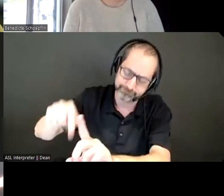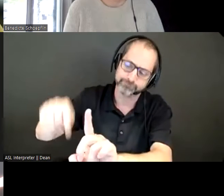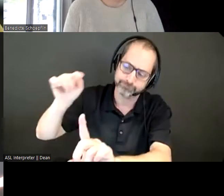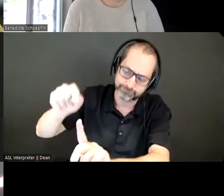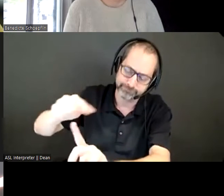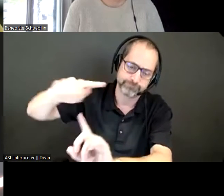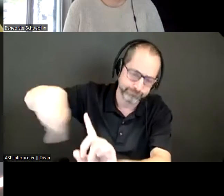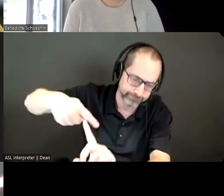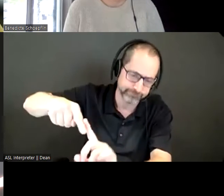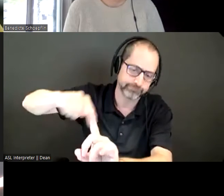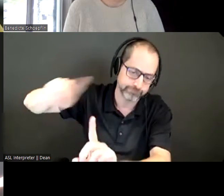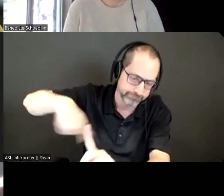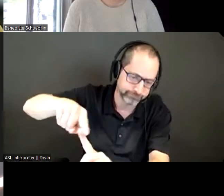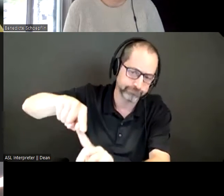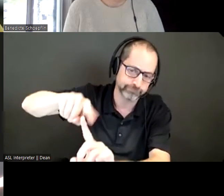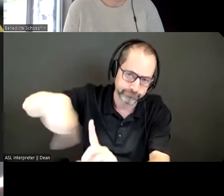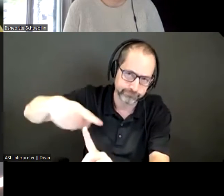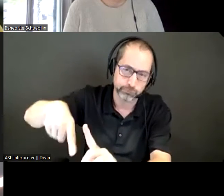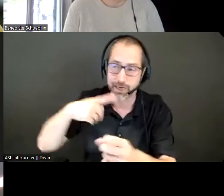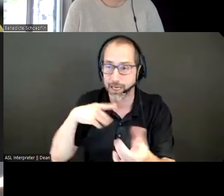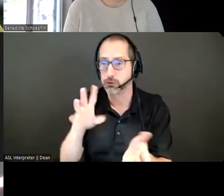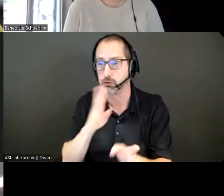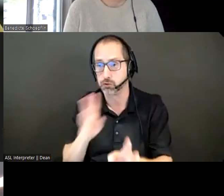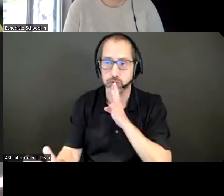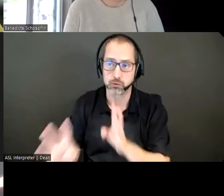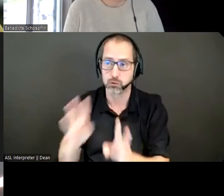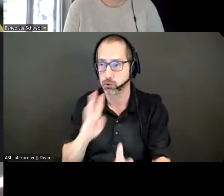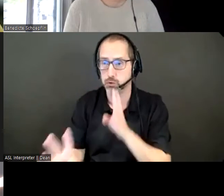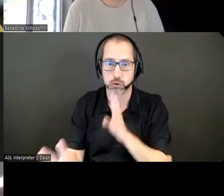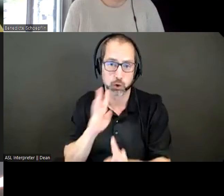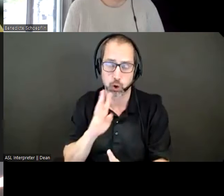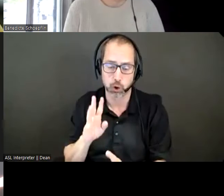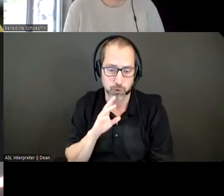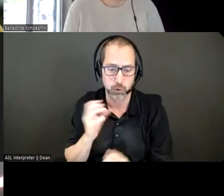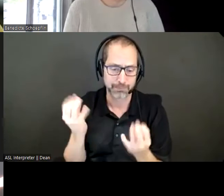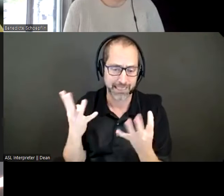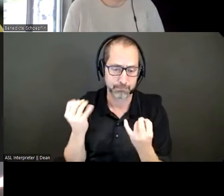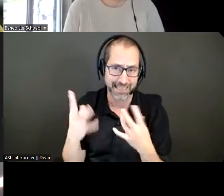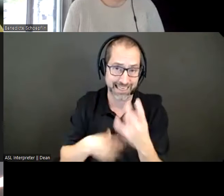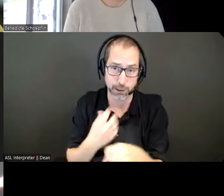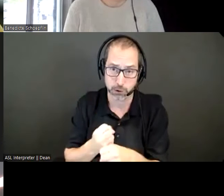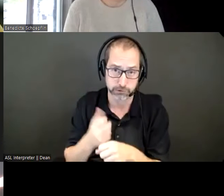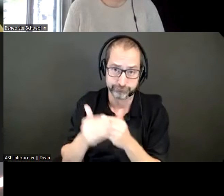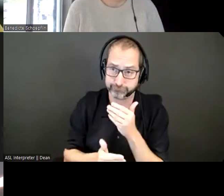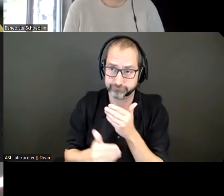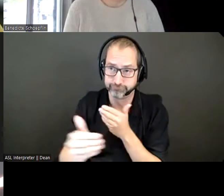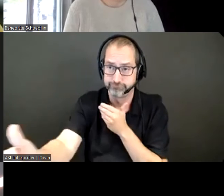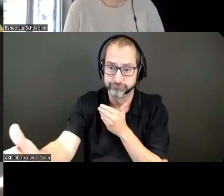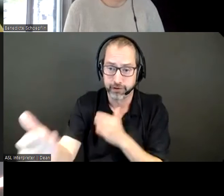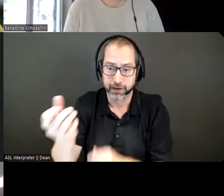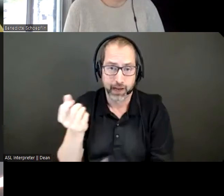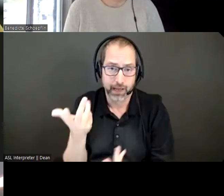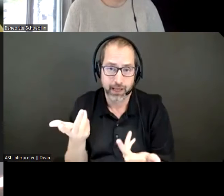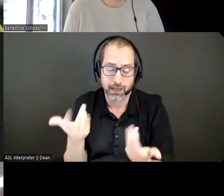We can talk about the problems for probably the next 7 generations, and get